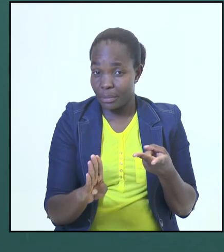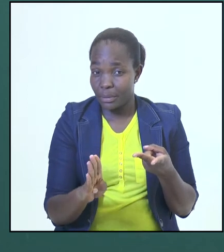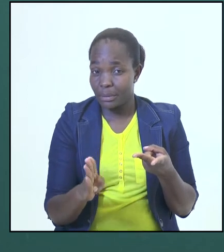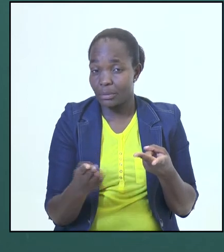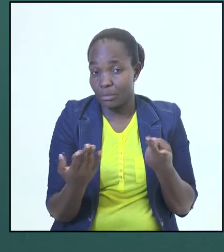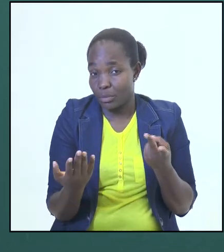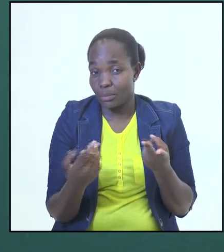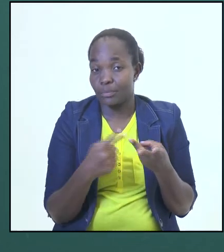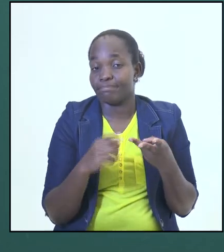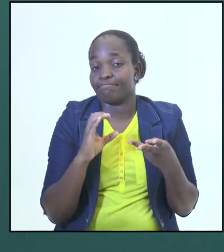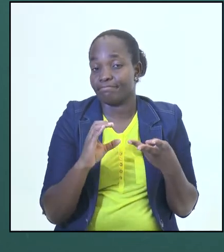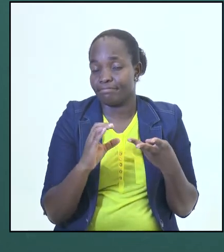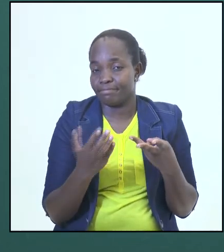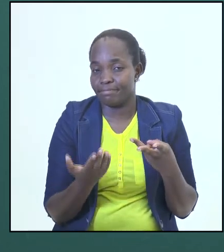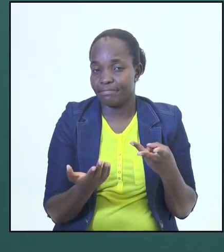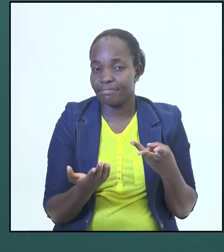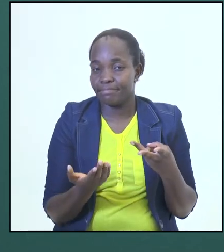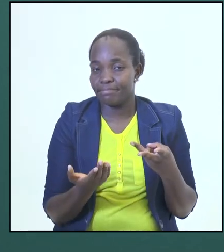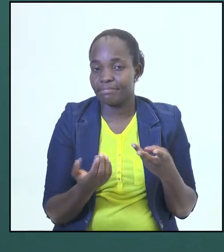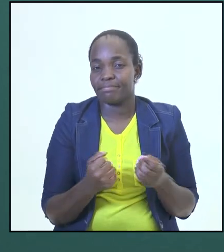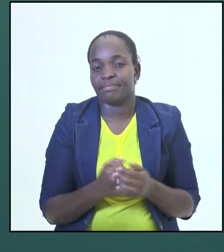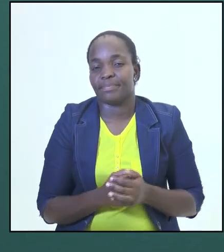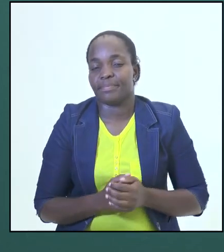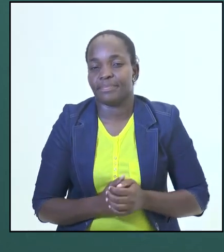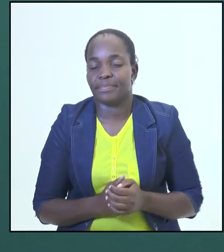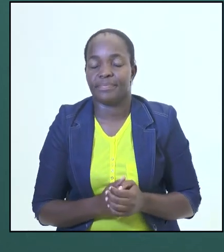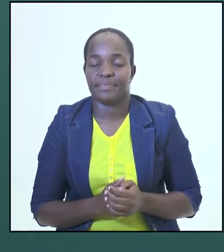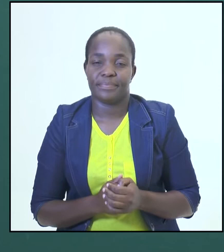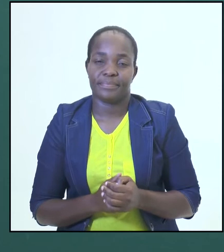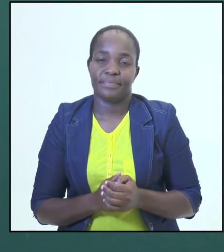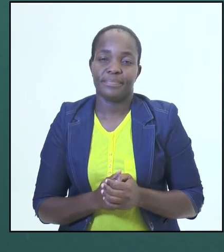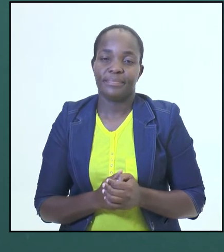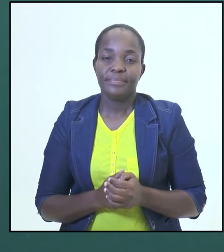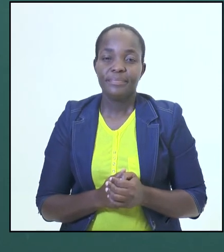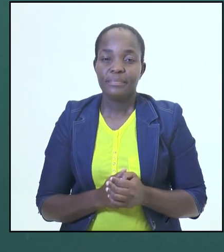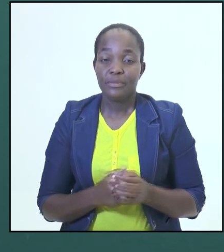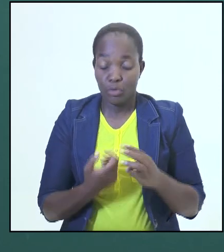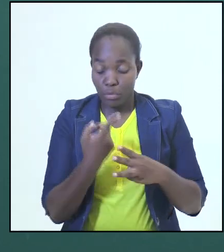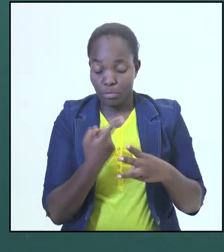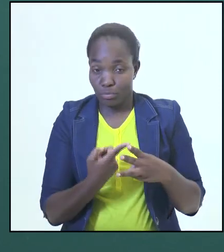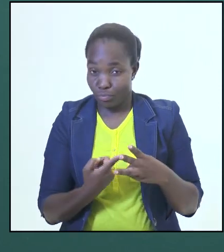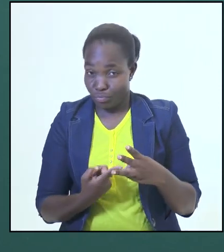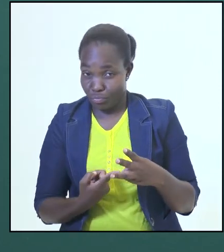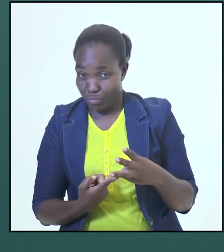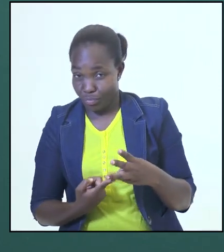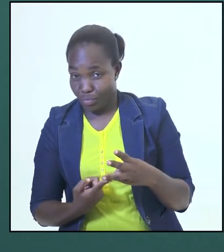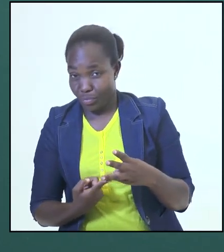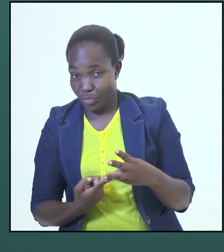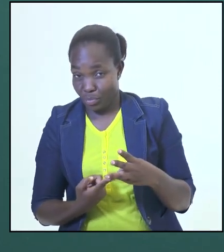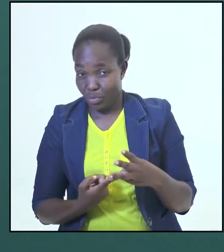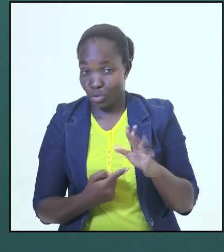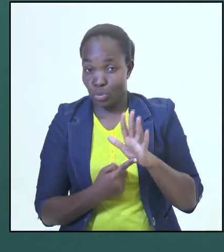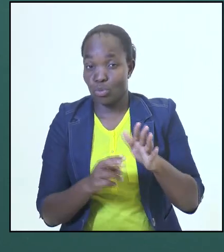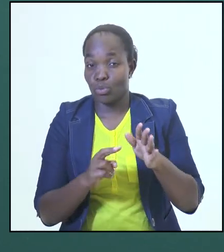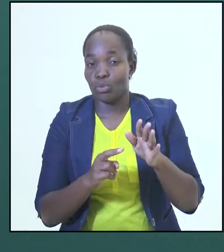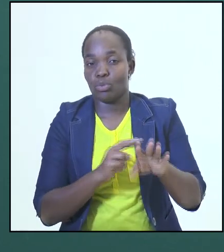salts. Or C, removing vegetation from the land. Which one of these methods is a way to improve